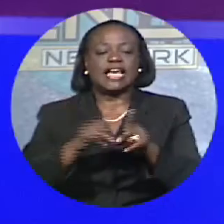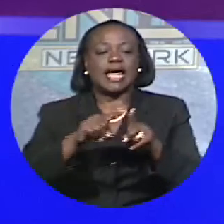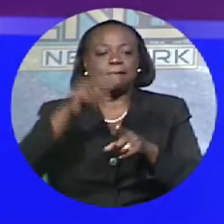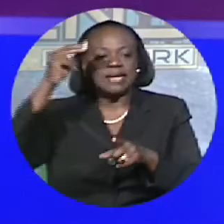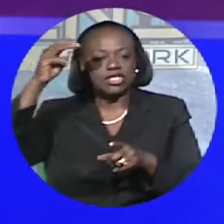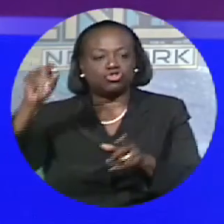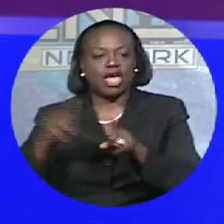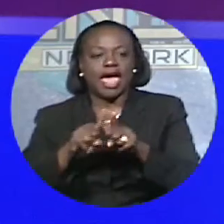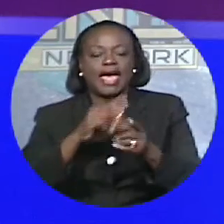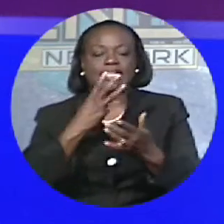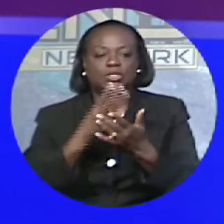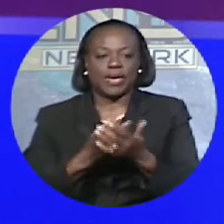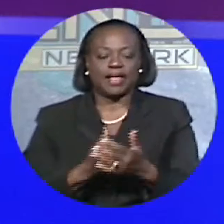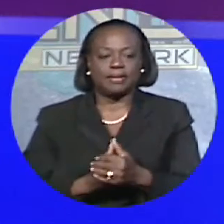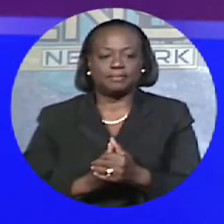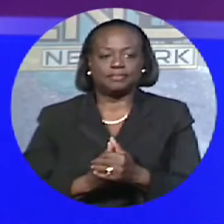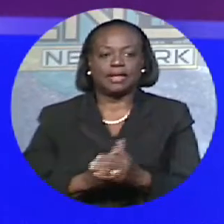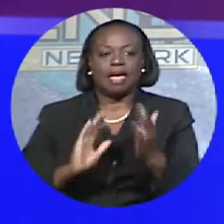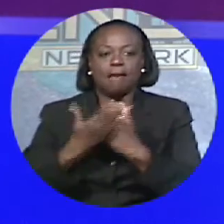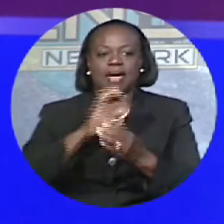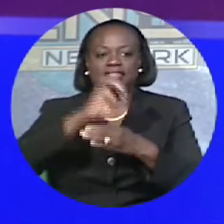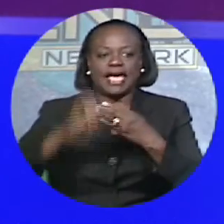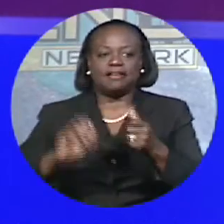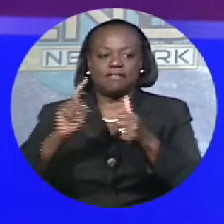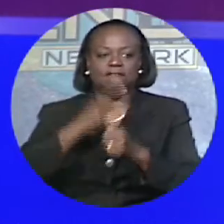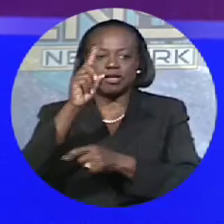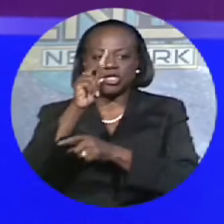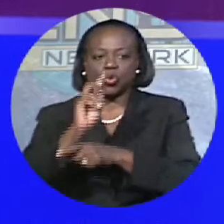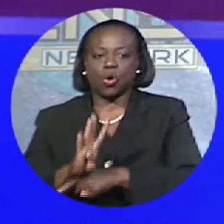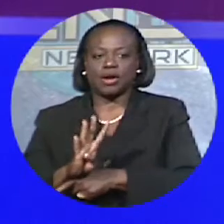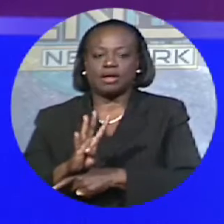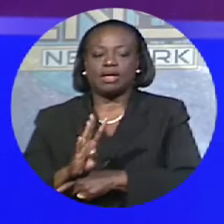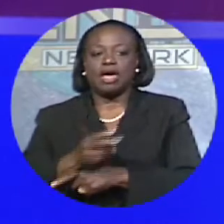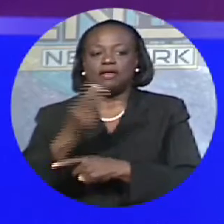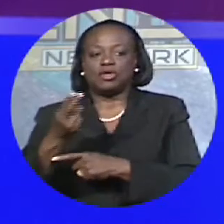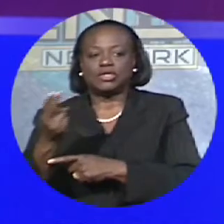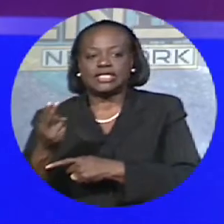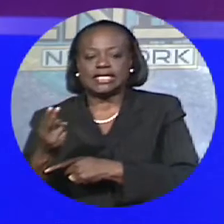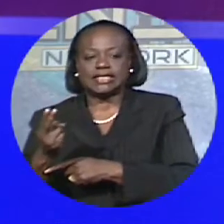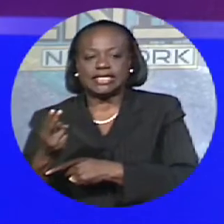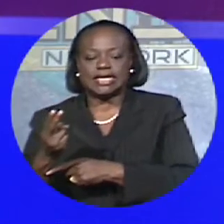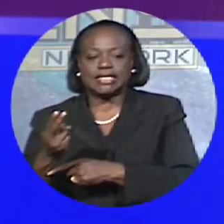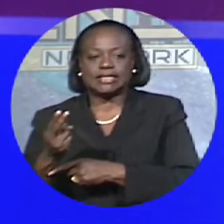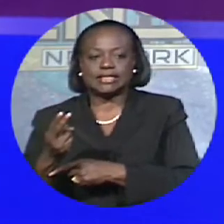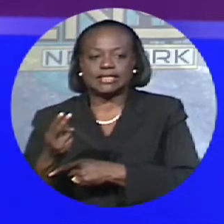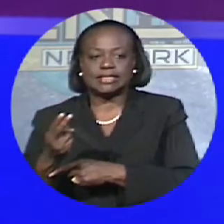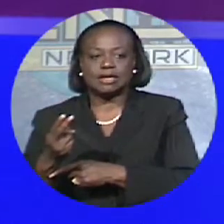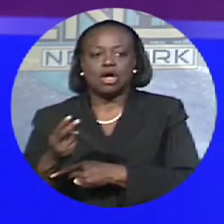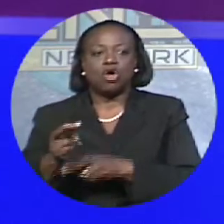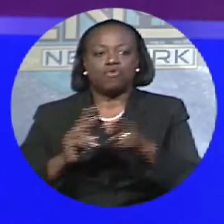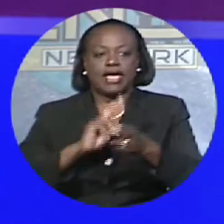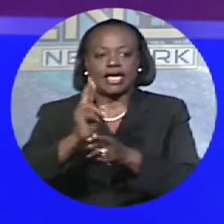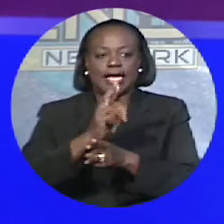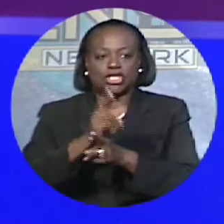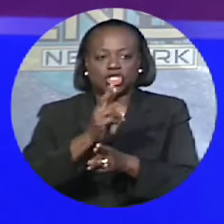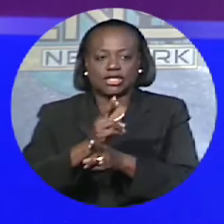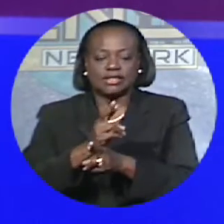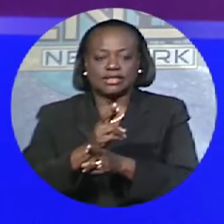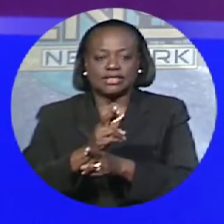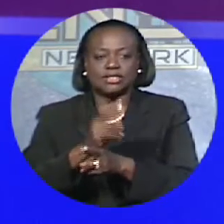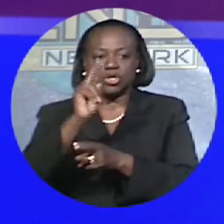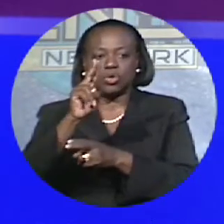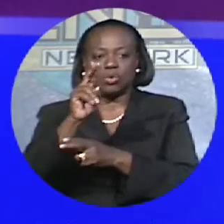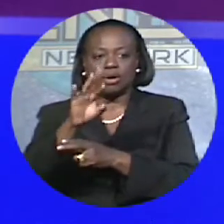News. Well, by the end of the first quarter, the Utilities Regulation and Competition Authority intends to launch its consultation on a